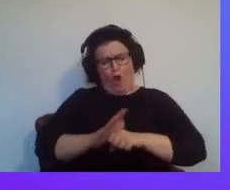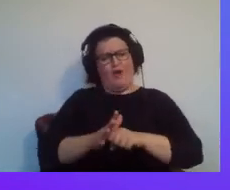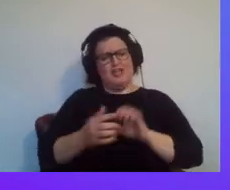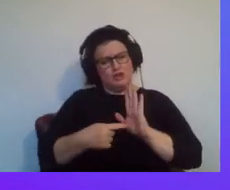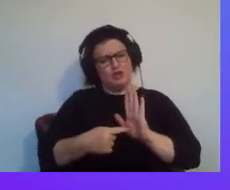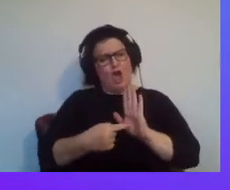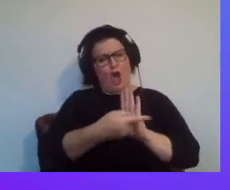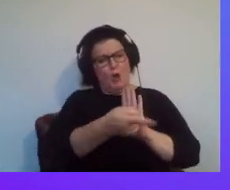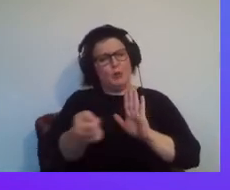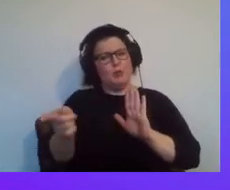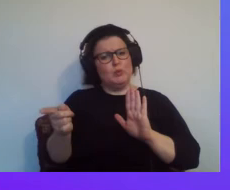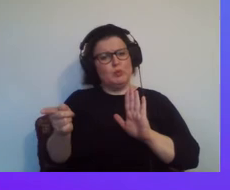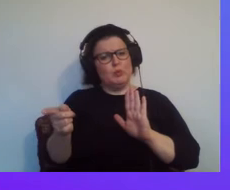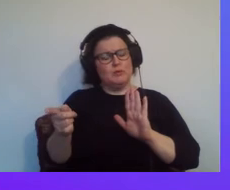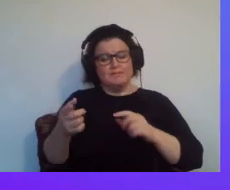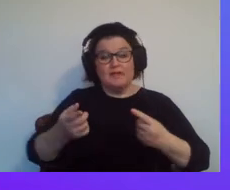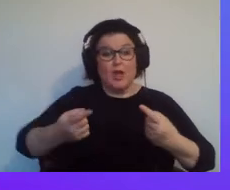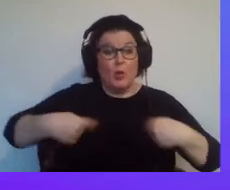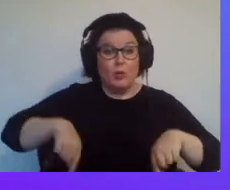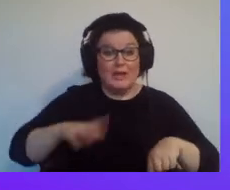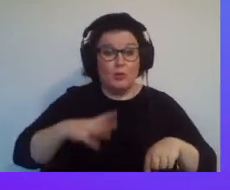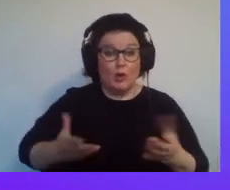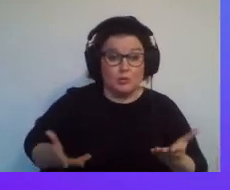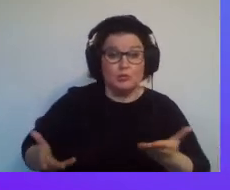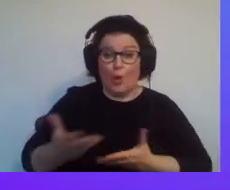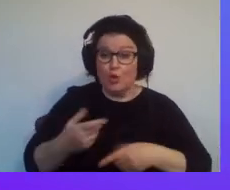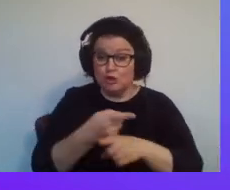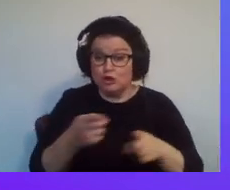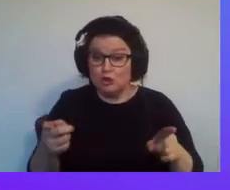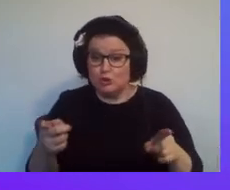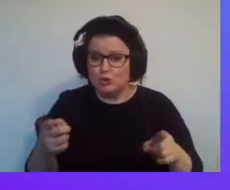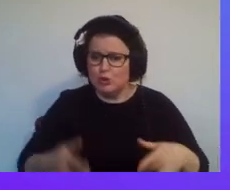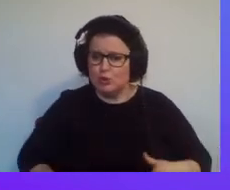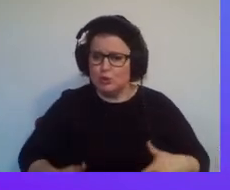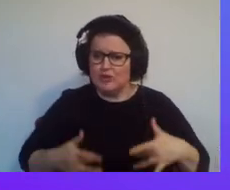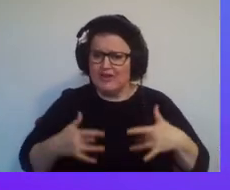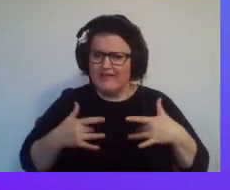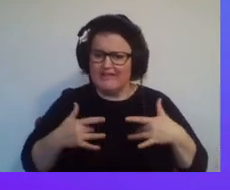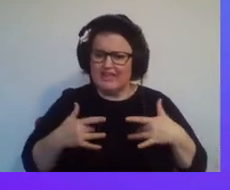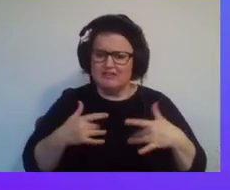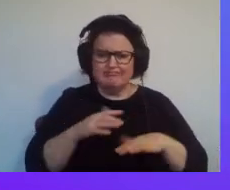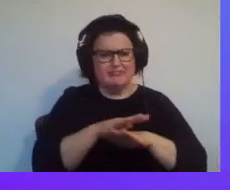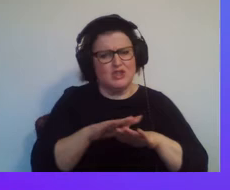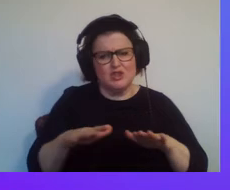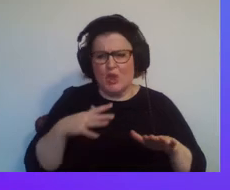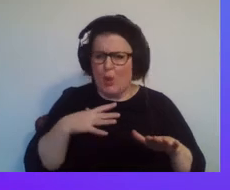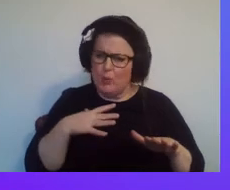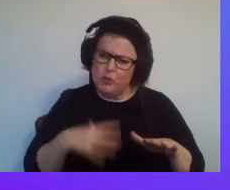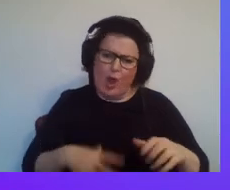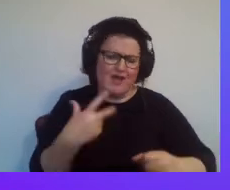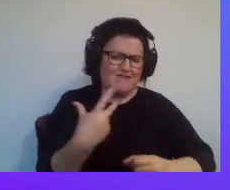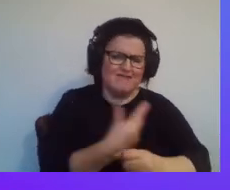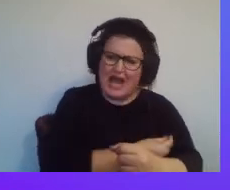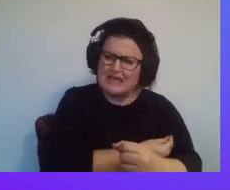back from getting their vaccines, becoming hesitant about getting vaccinated or encouraging their family members